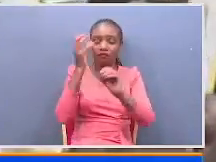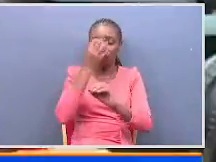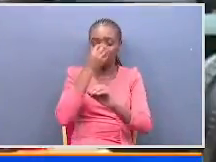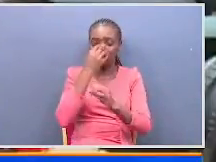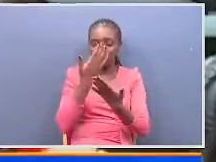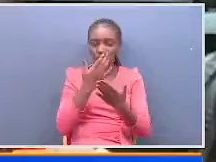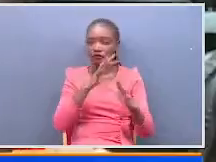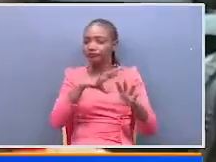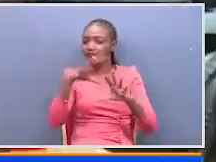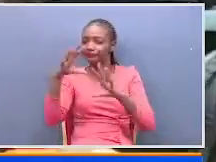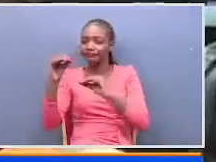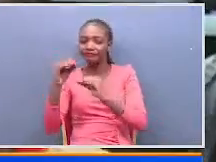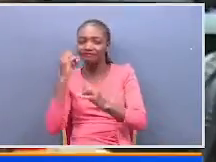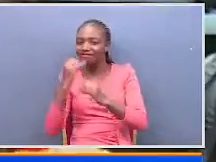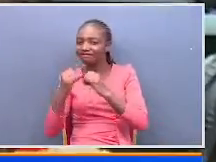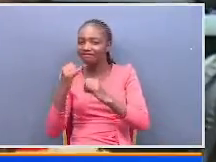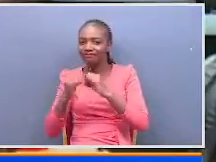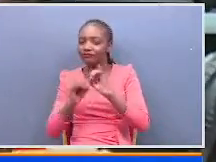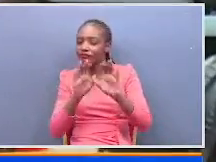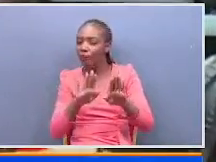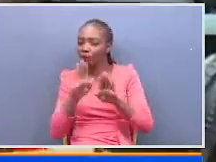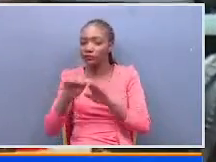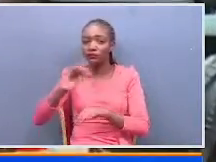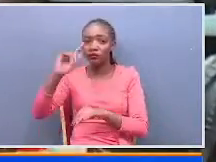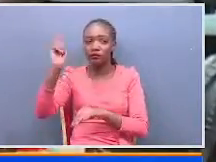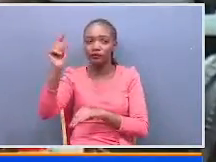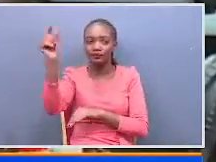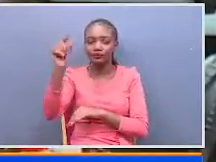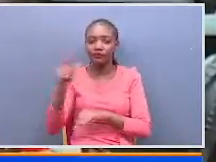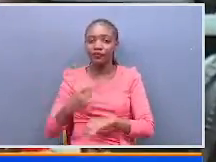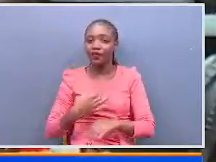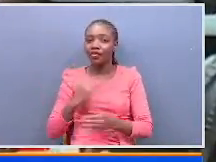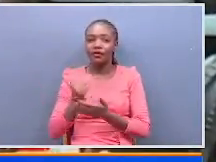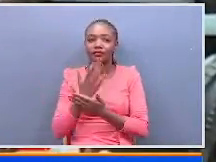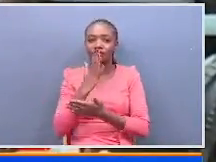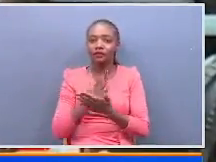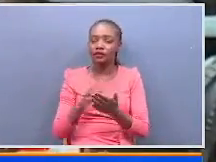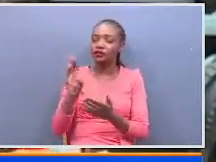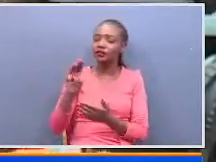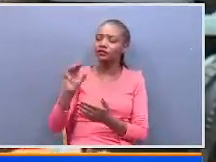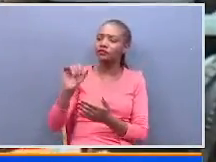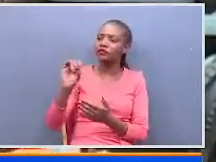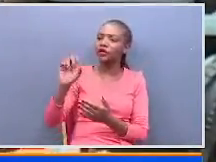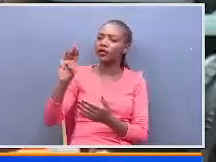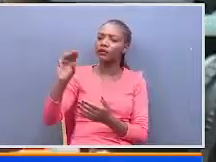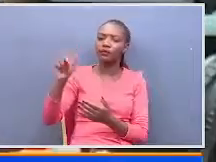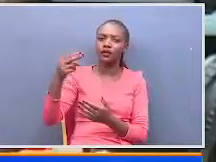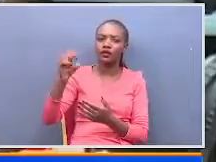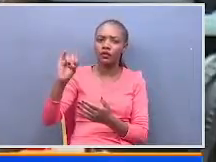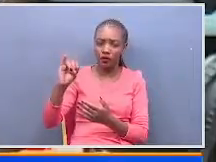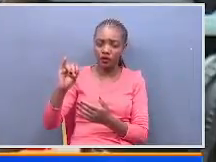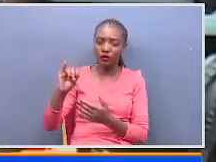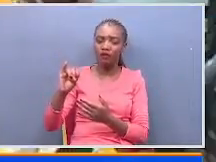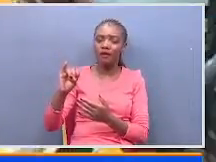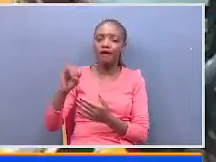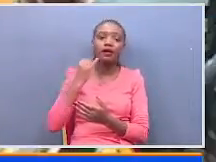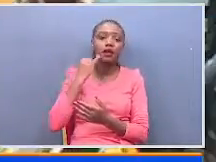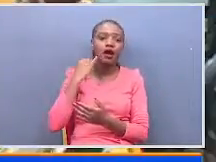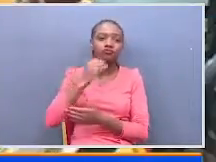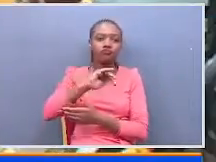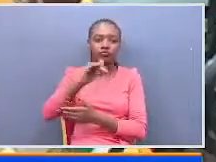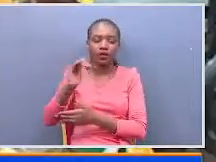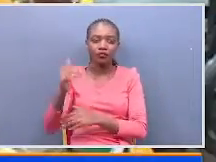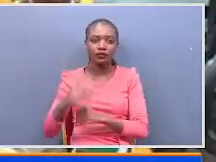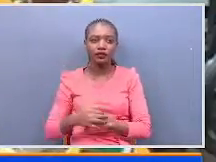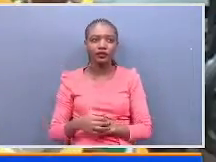Ruto made a final dash to the Mount Kenya region, touring parts of Maimahiu in Mount Kenya East in a last-minute bid to rally the